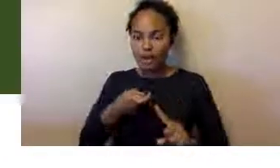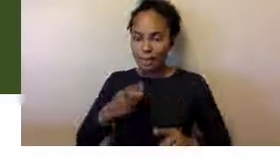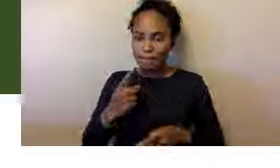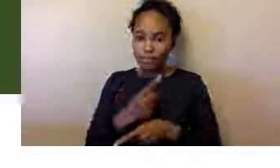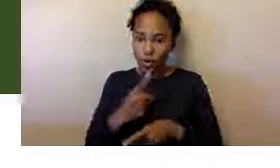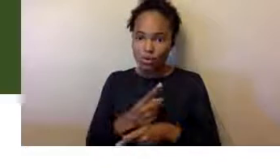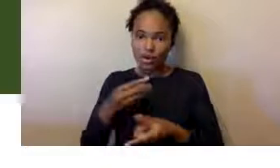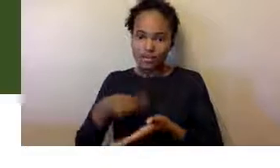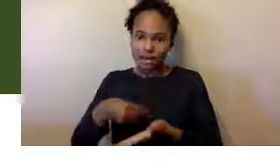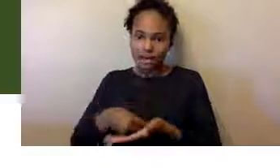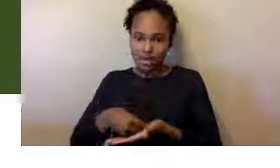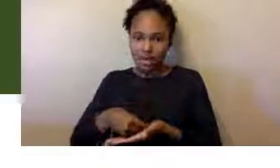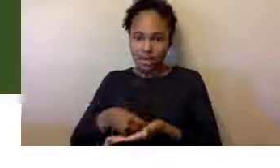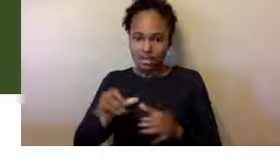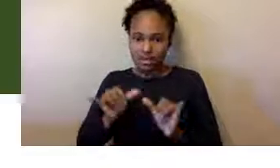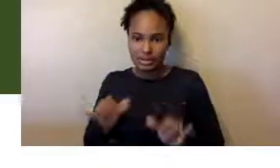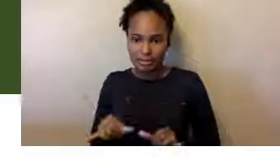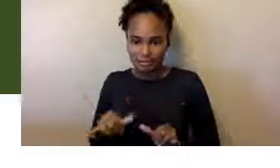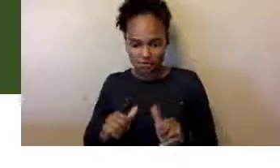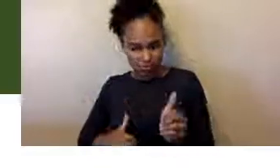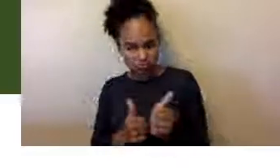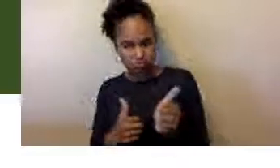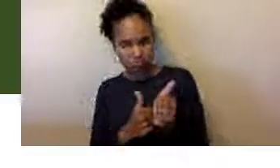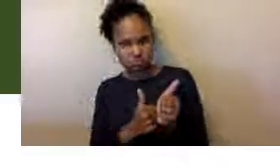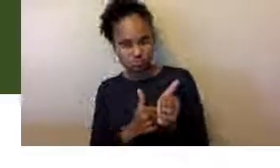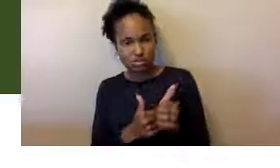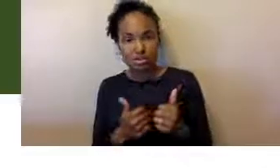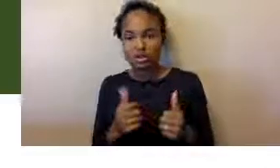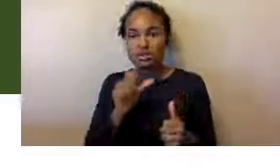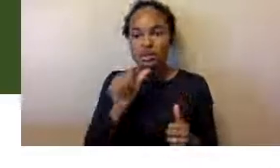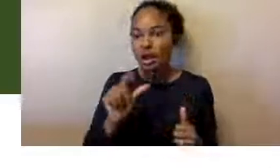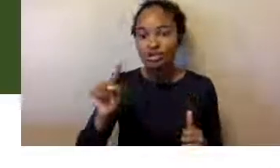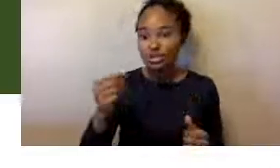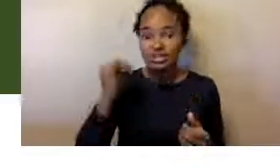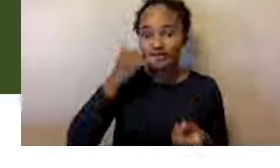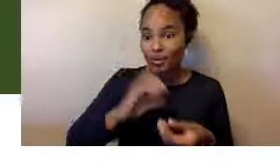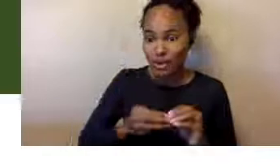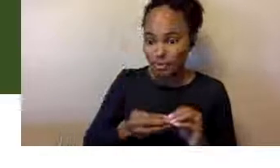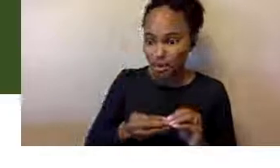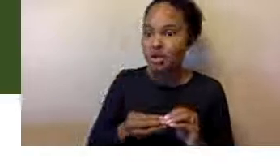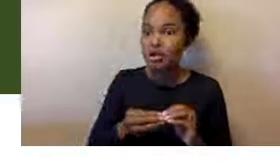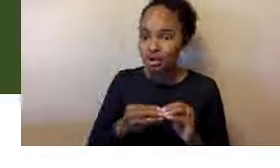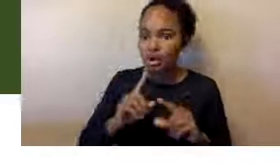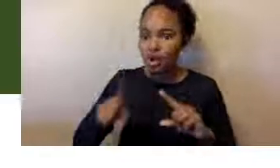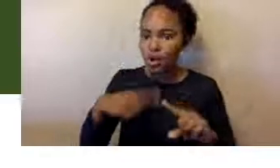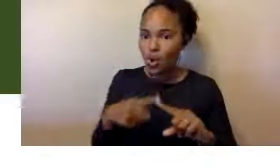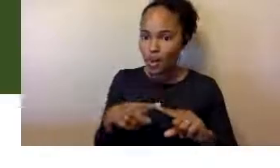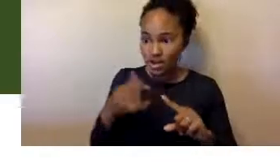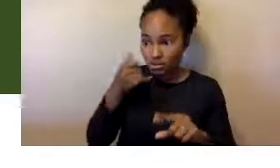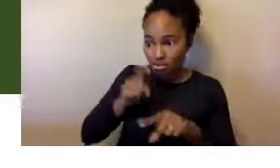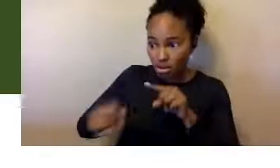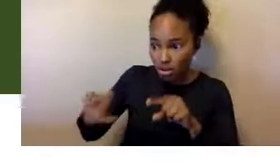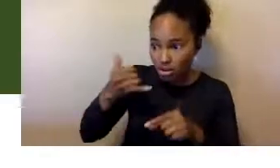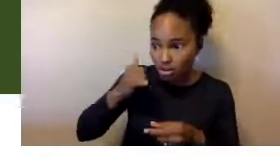have that three-digit number. When someone calls that three-digit number, they should be connected to services immediately.